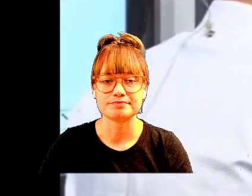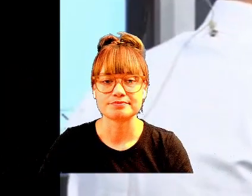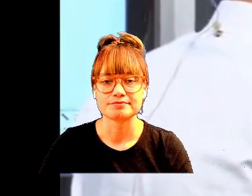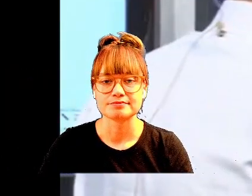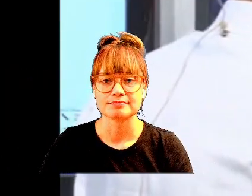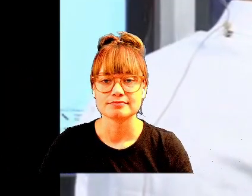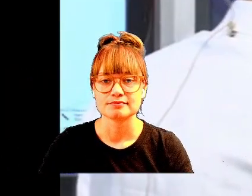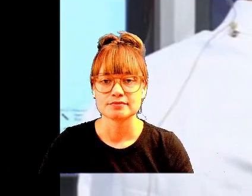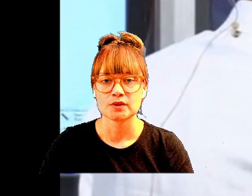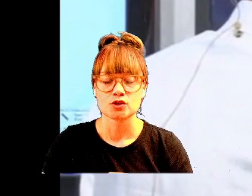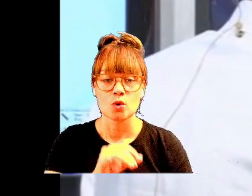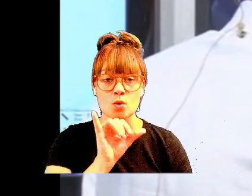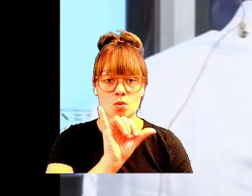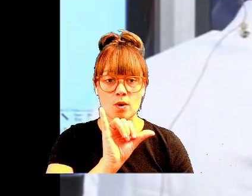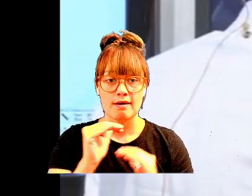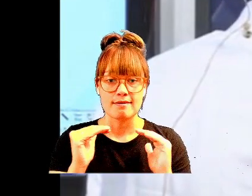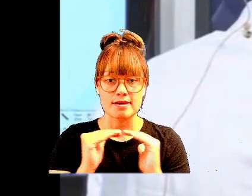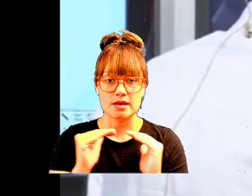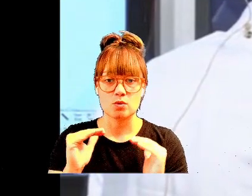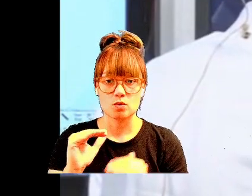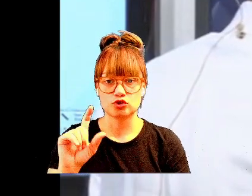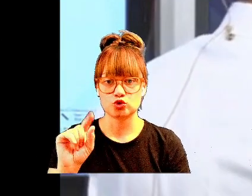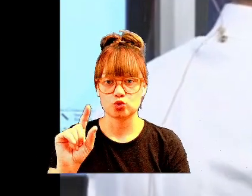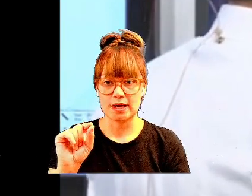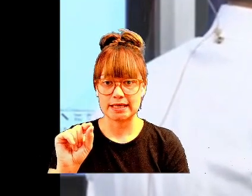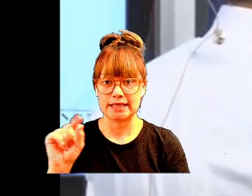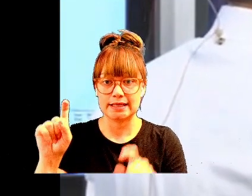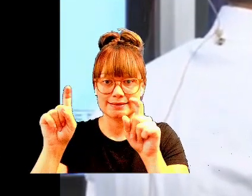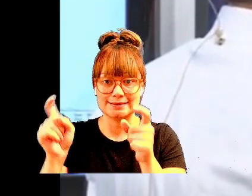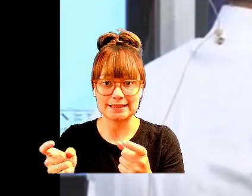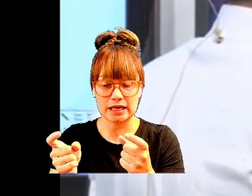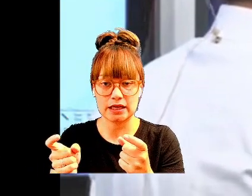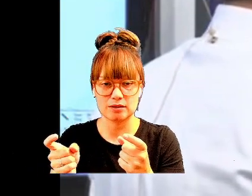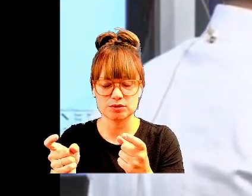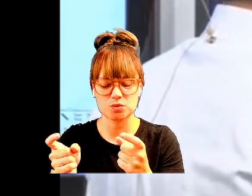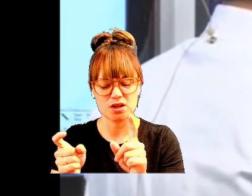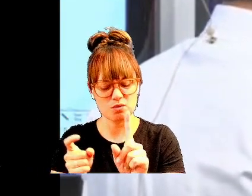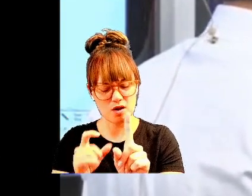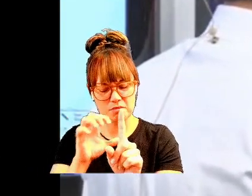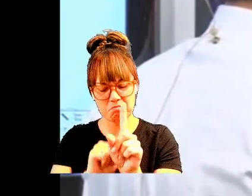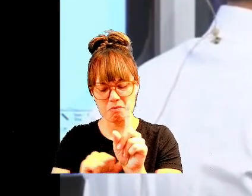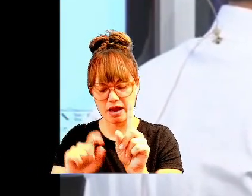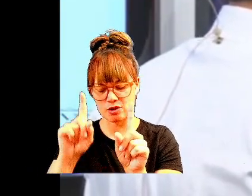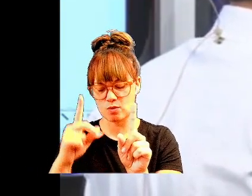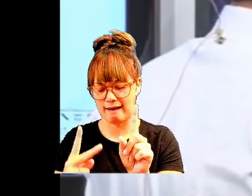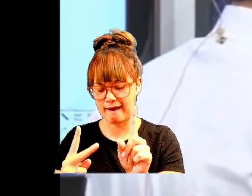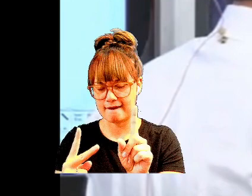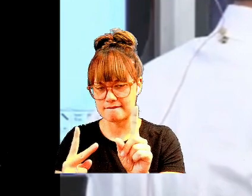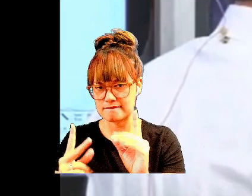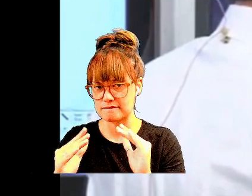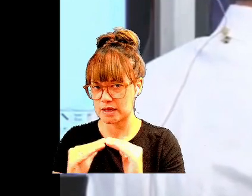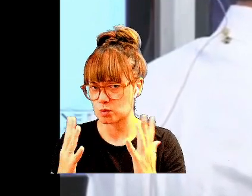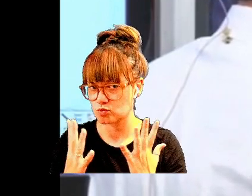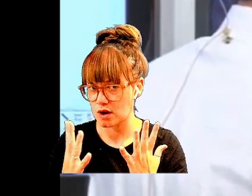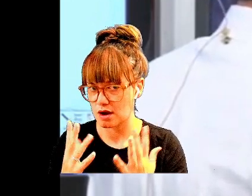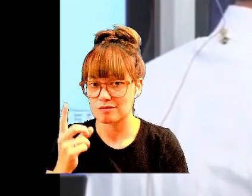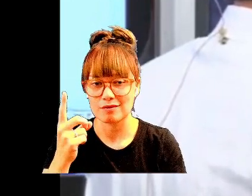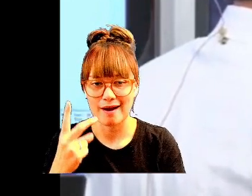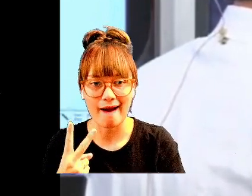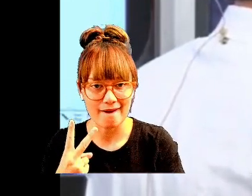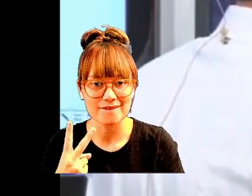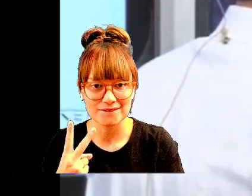we have y equals 20 times, well, 1 minus a half is a half.